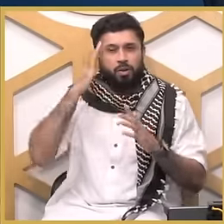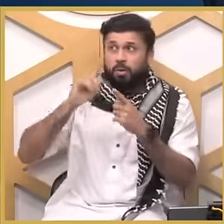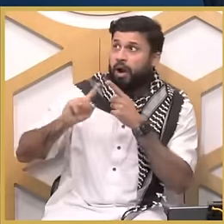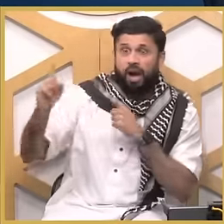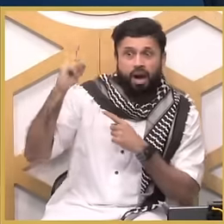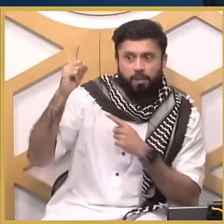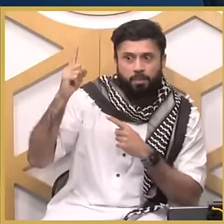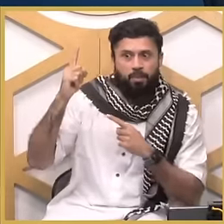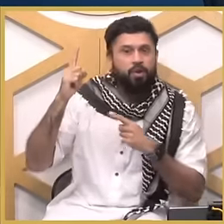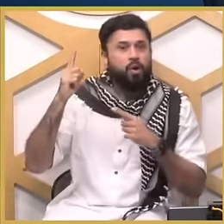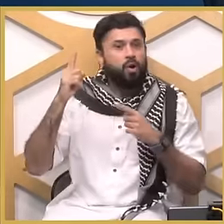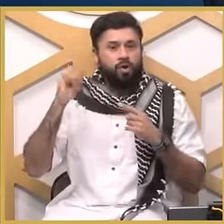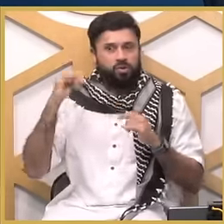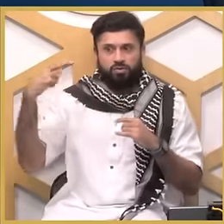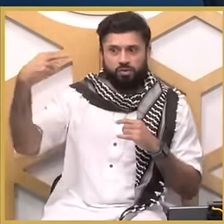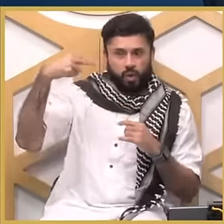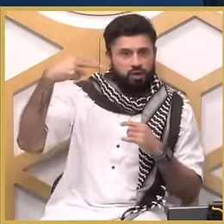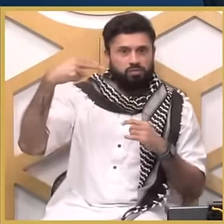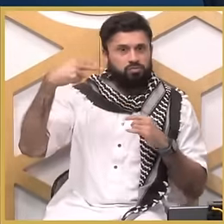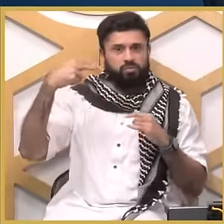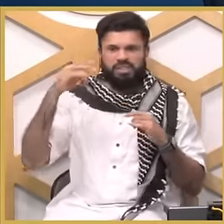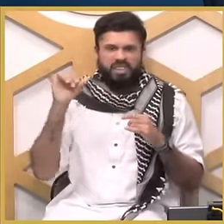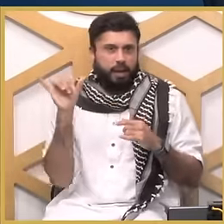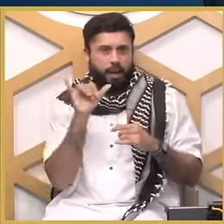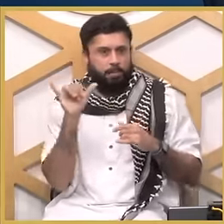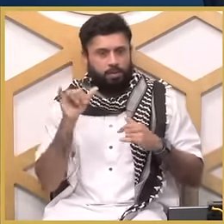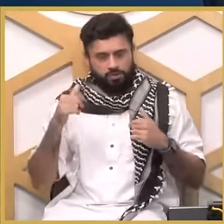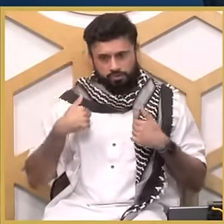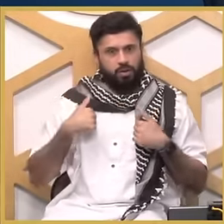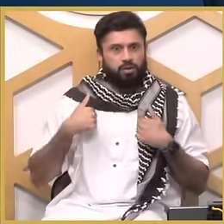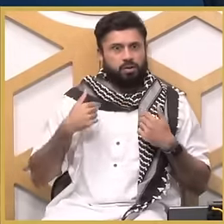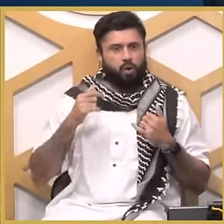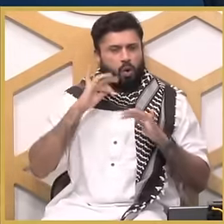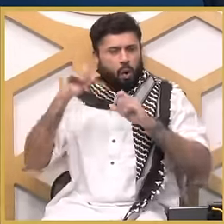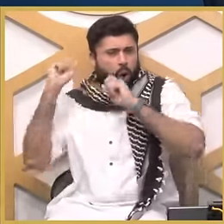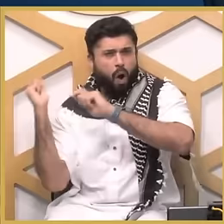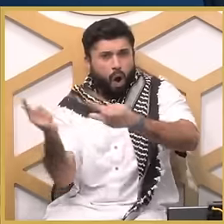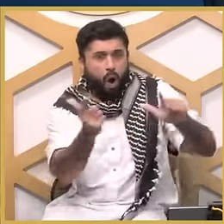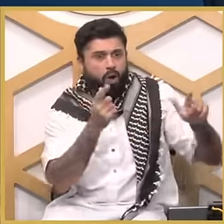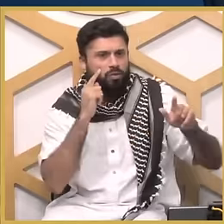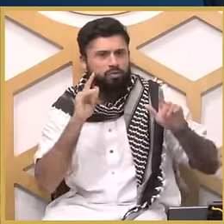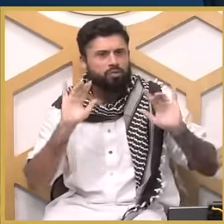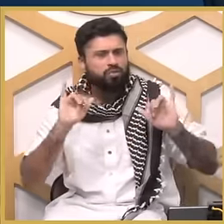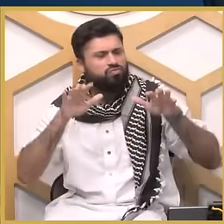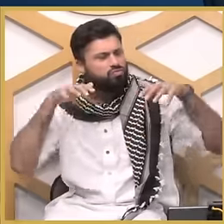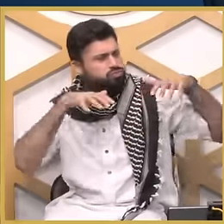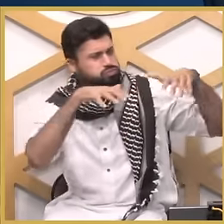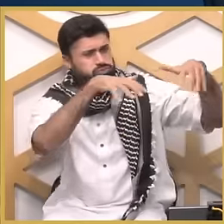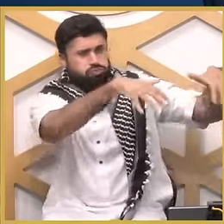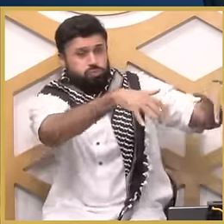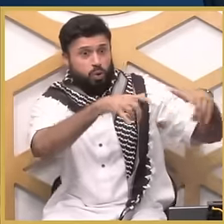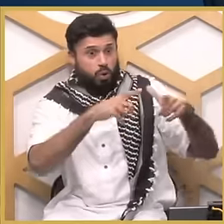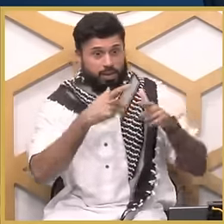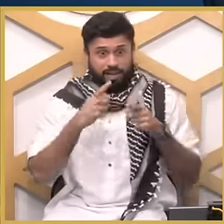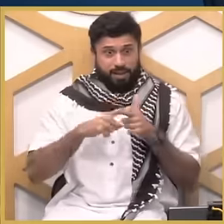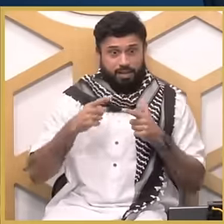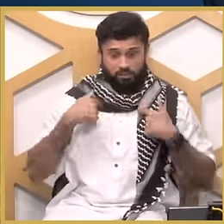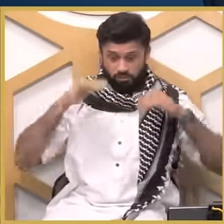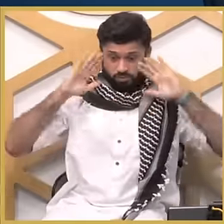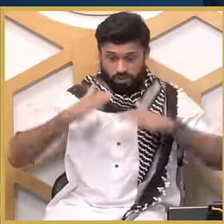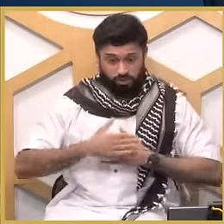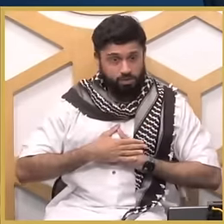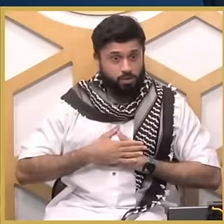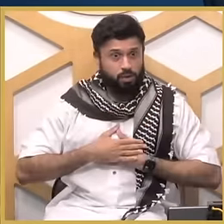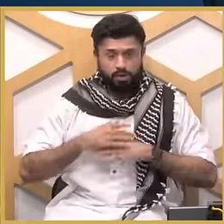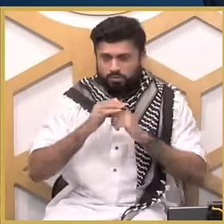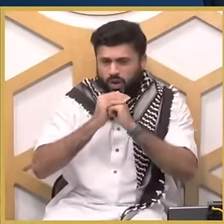crowd and my performance and my ibadah is not for these people. I'm doing it only for the one and only, because I want him to look at me.